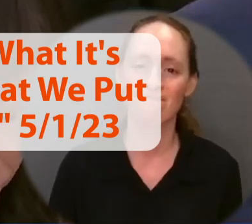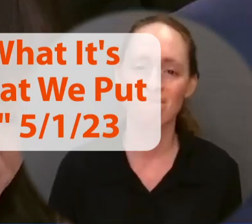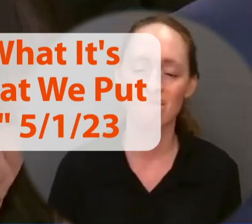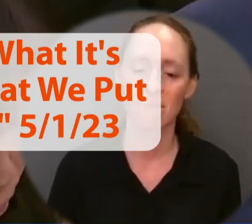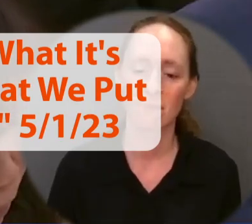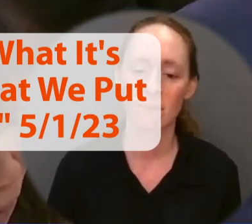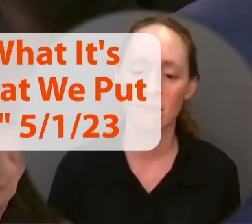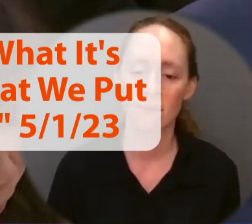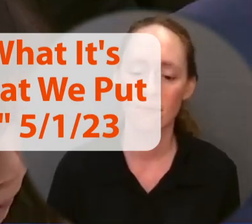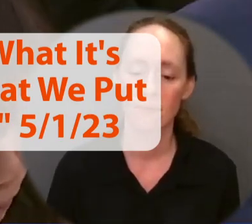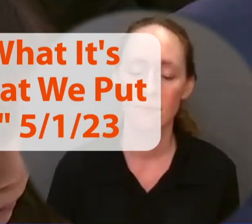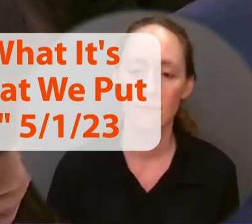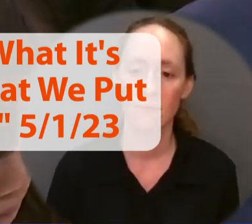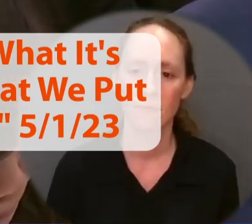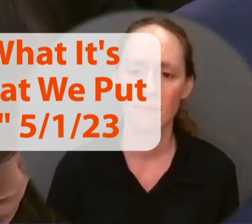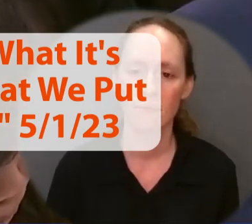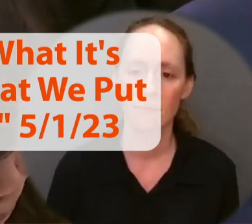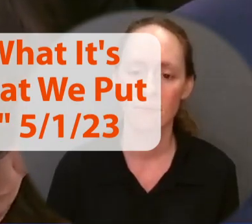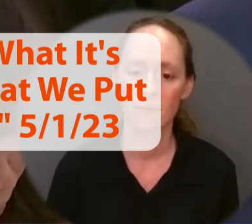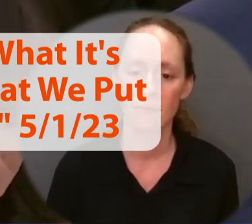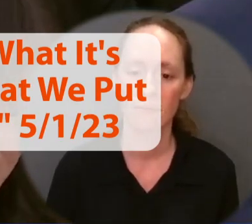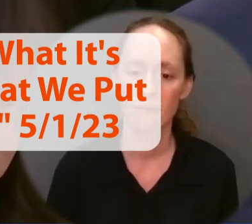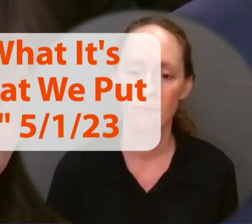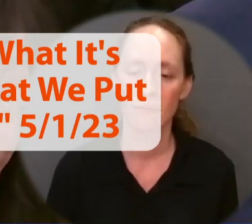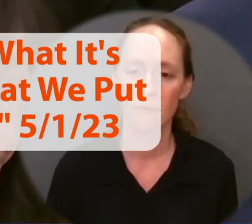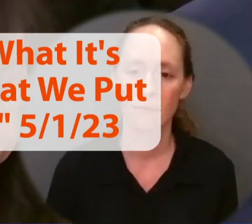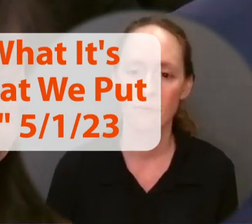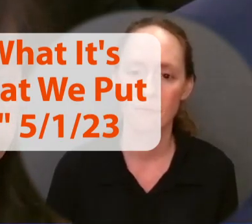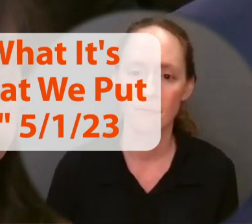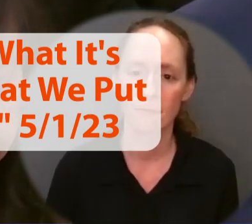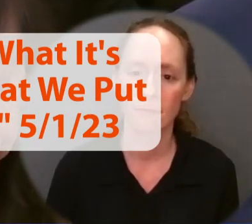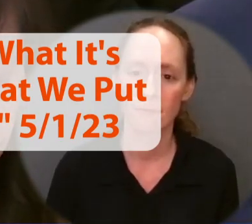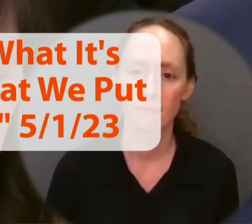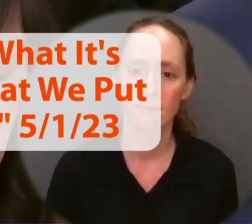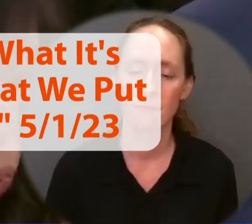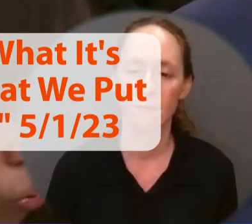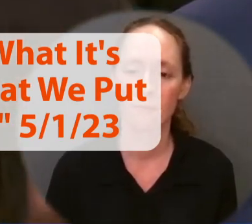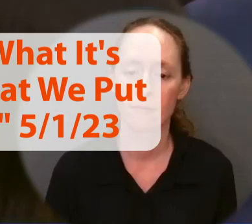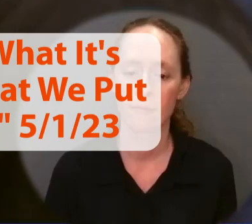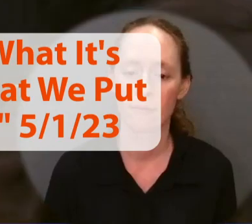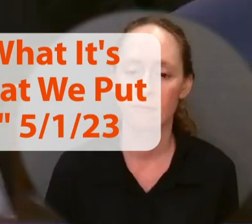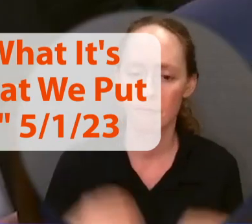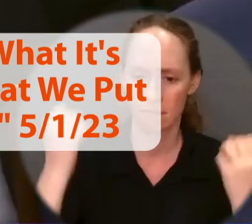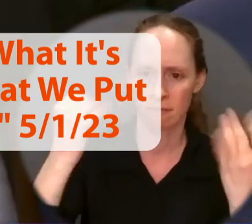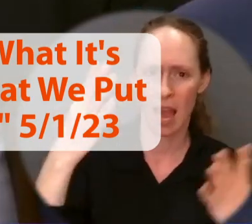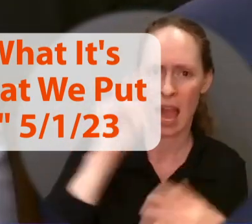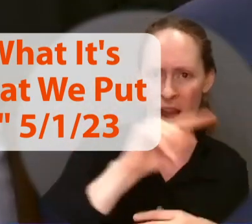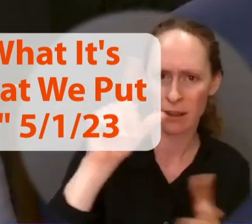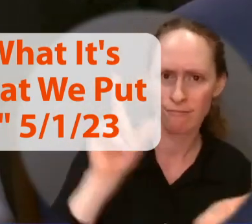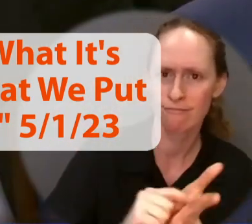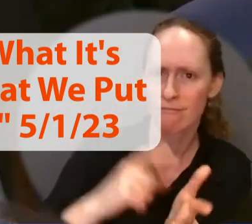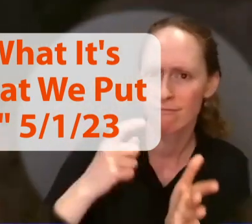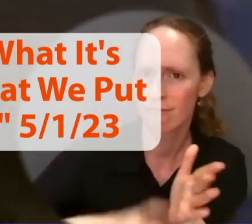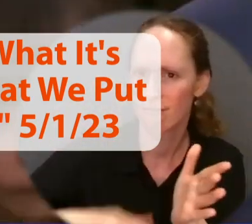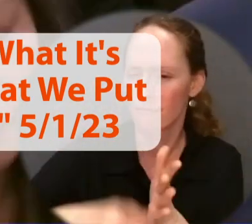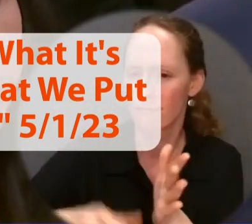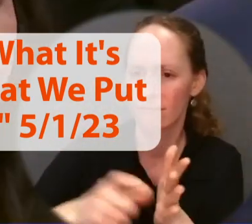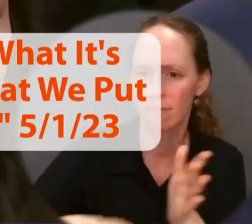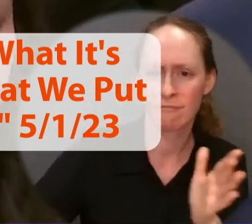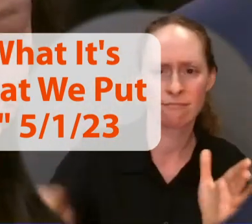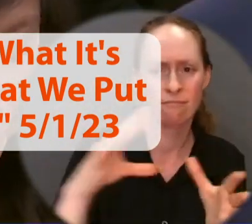and columns have been writing about the idea that there should be a third option for voters in the next election. This group No Labels is trying to get on the ballot in all 50